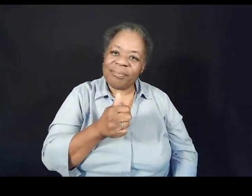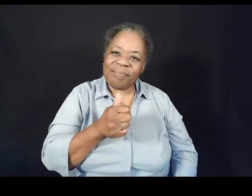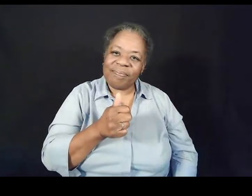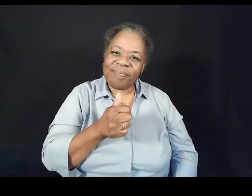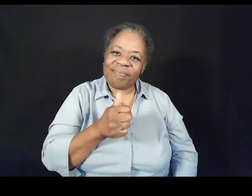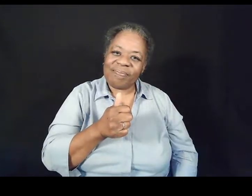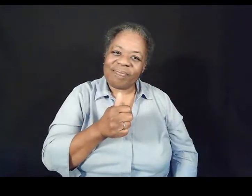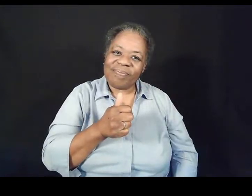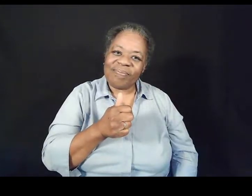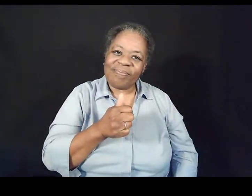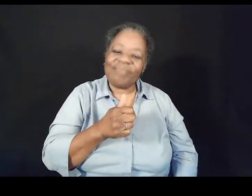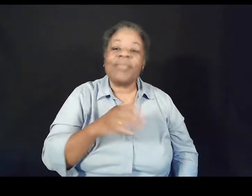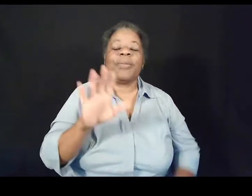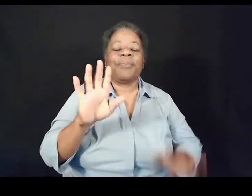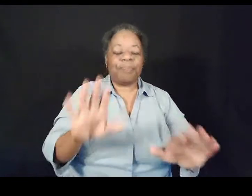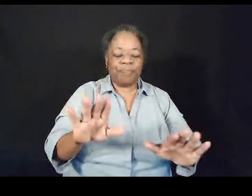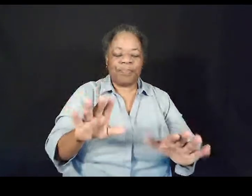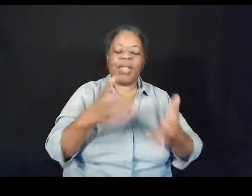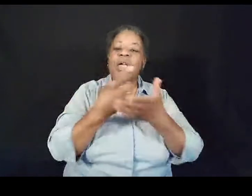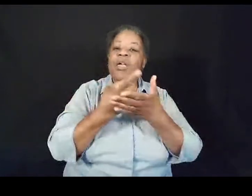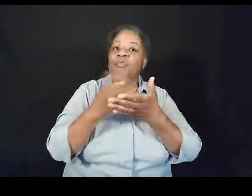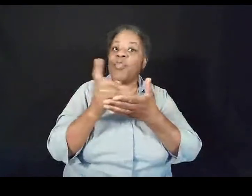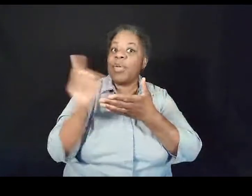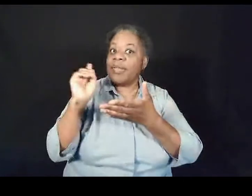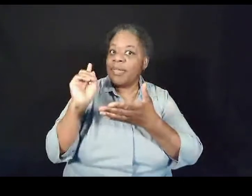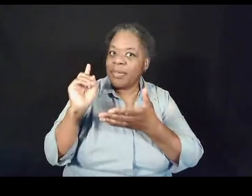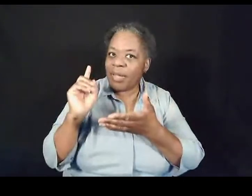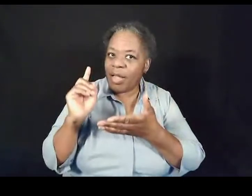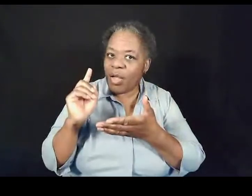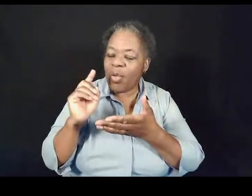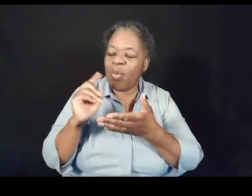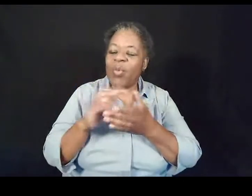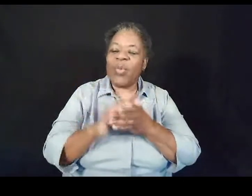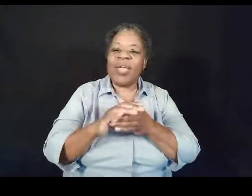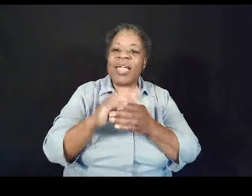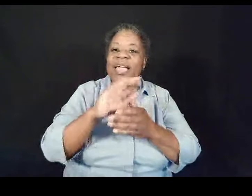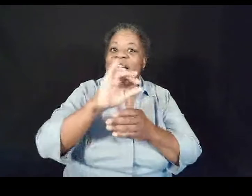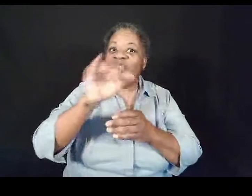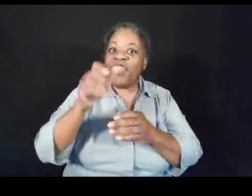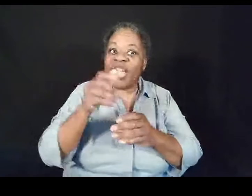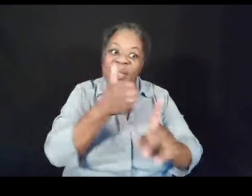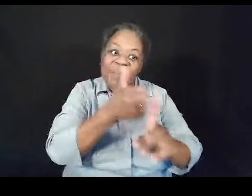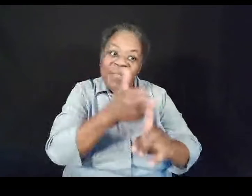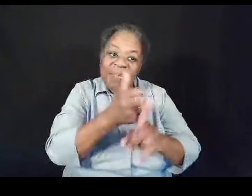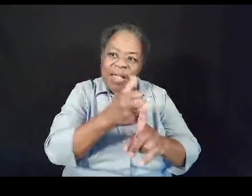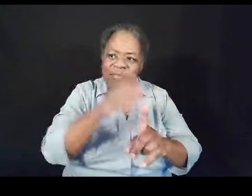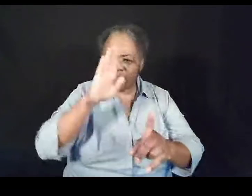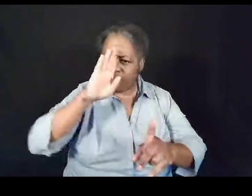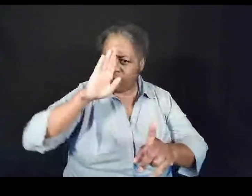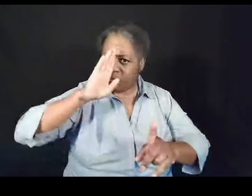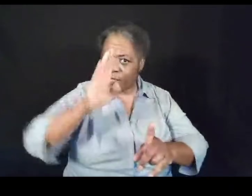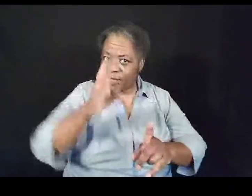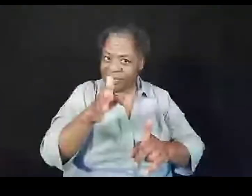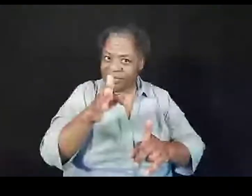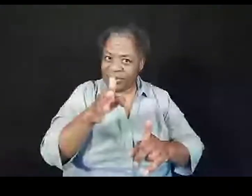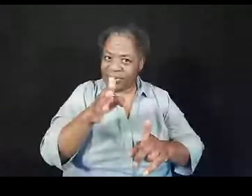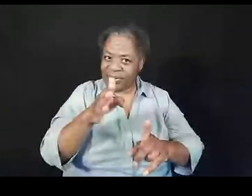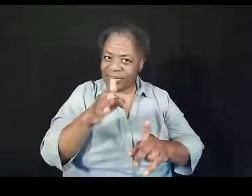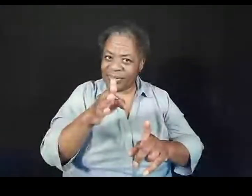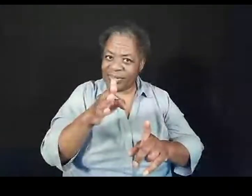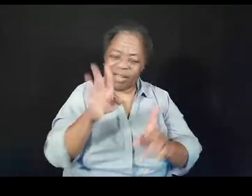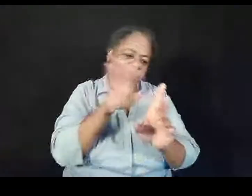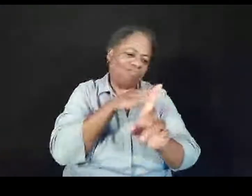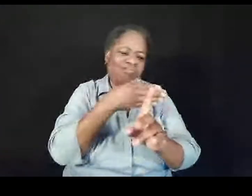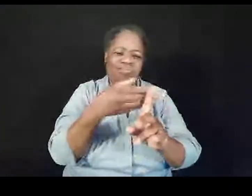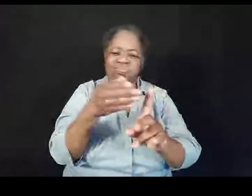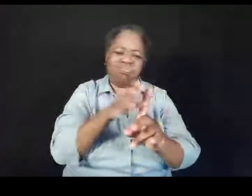Well, a couple of weeks ago, we pointed out James' pragmatic, no-nonsense style. He doesn't waste time with niceties